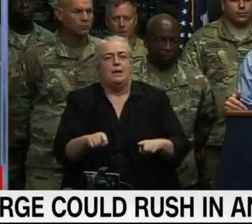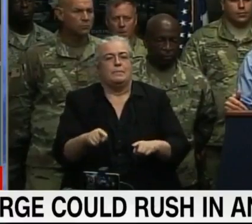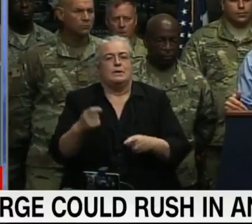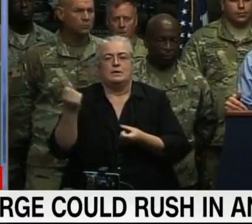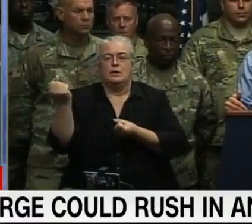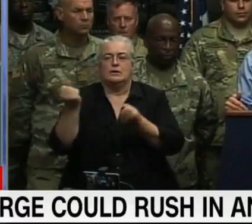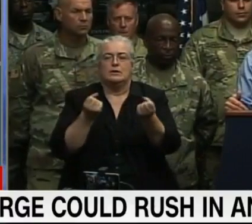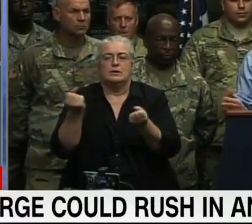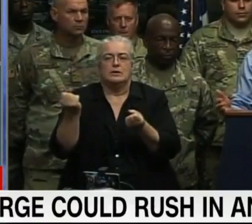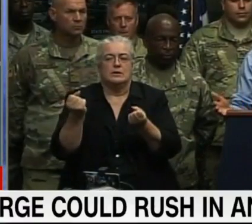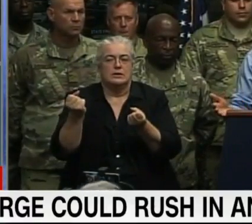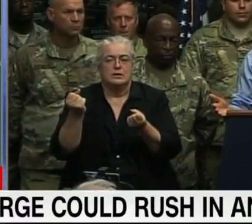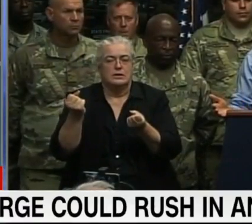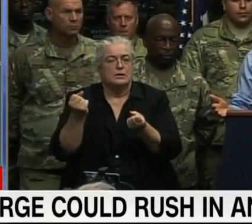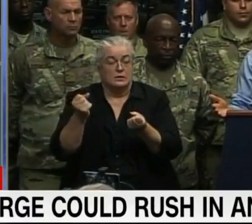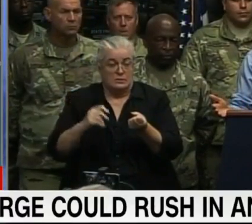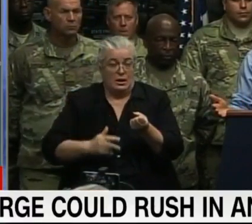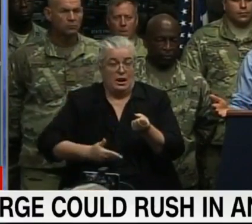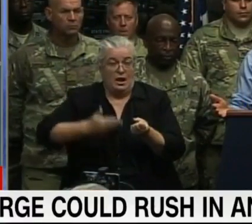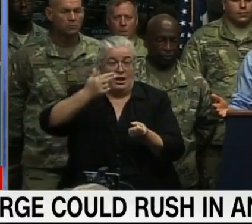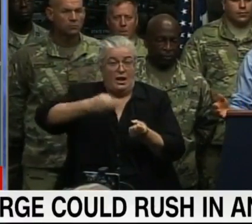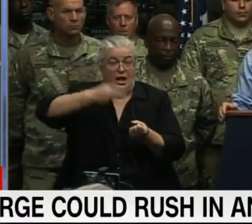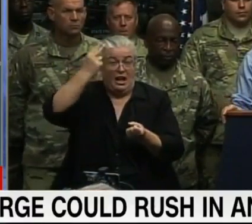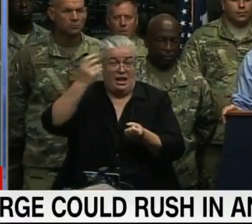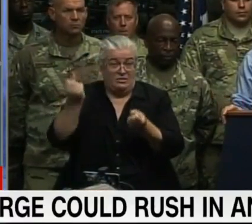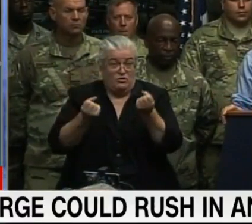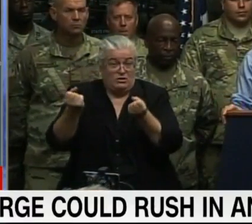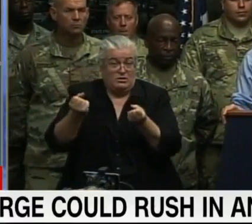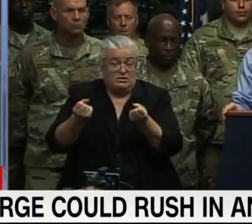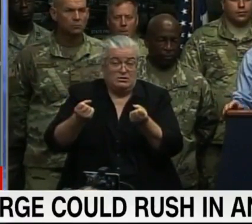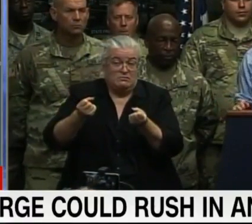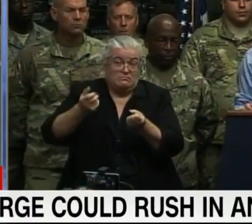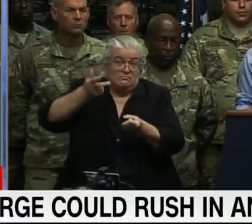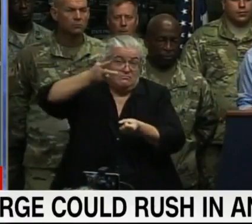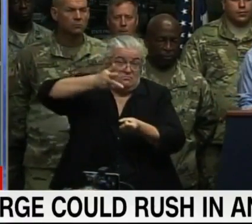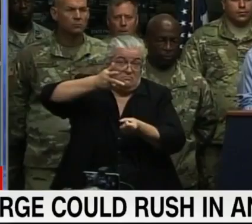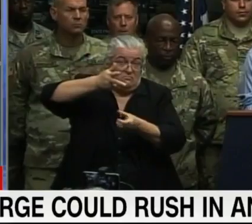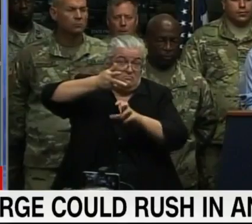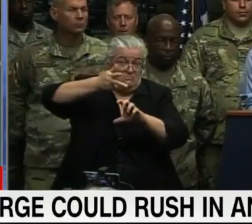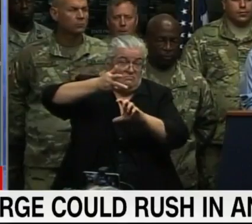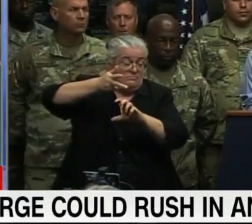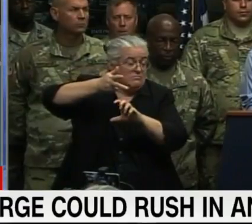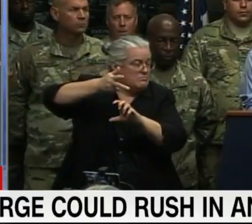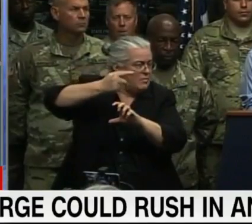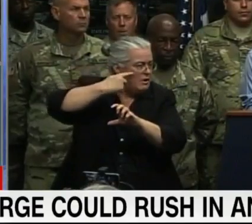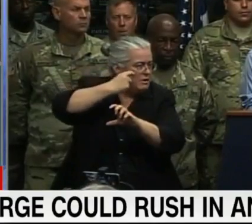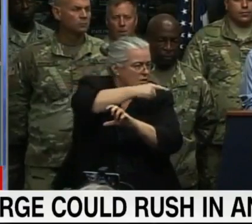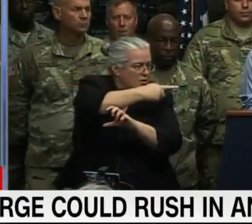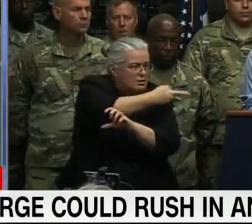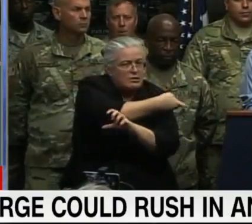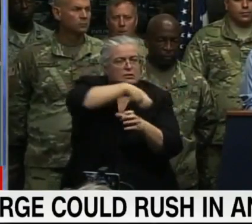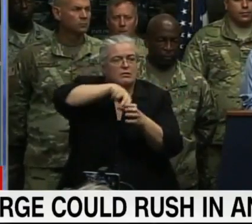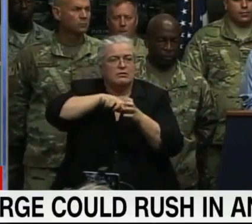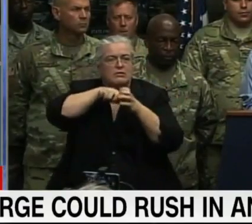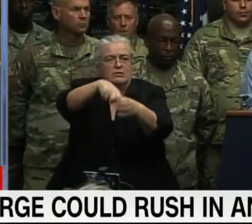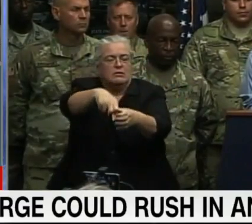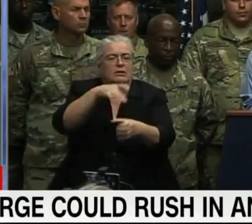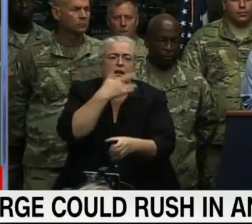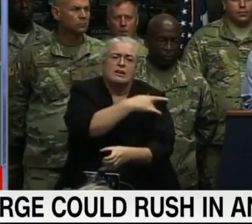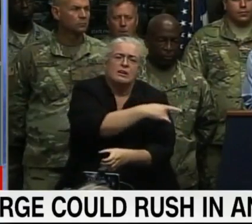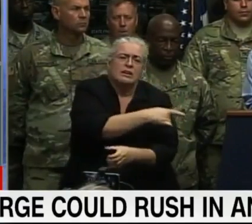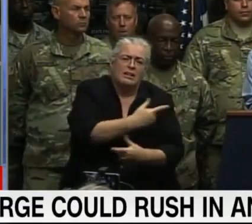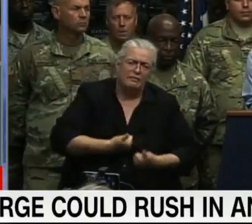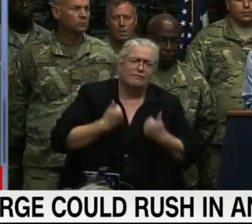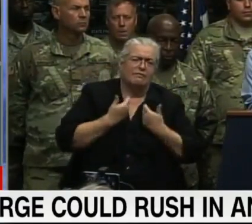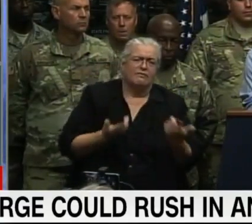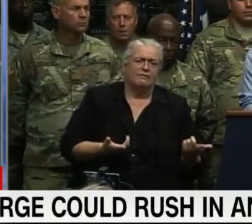leaving. If it hadn't, she would have passed away. And so if you stop and think about that, and that was about 6 foot of storm surge. And if you listen to her story,